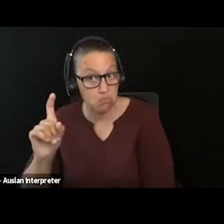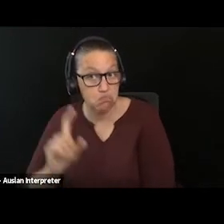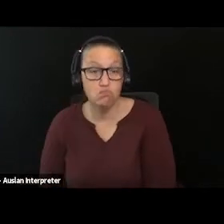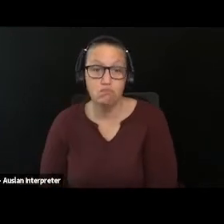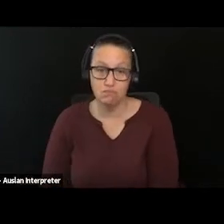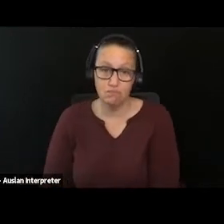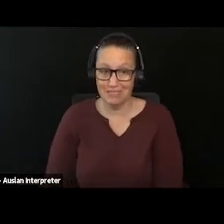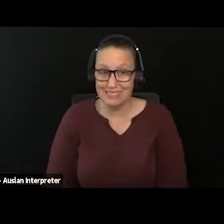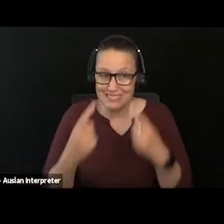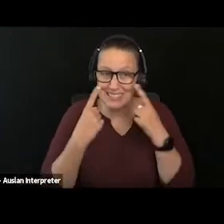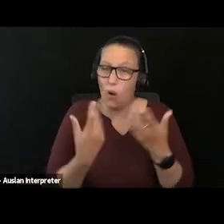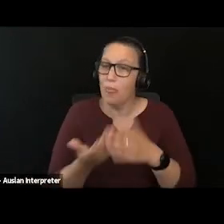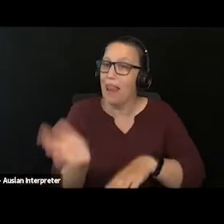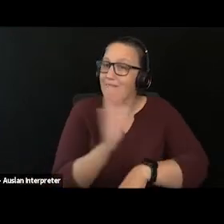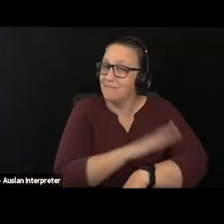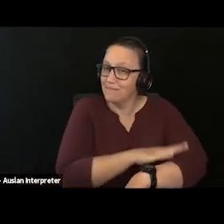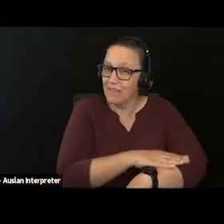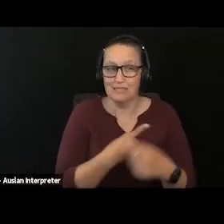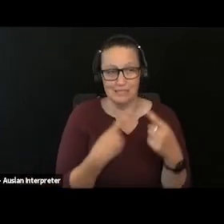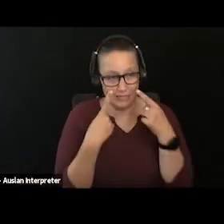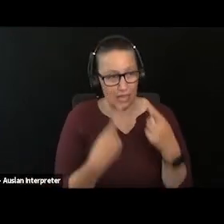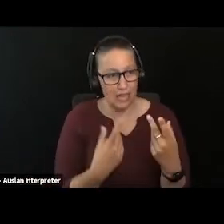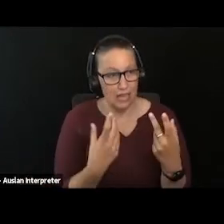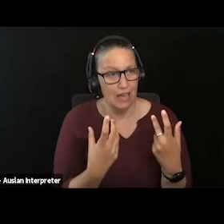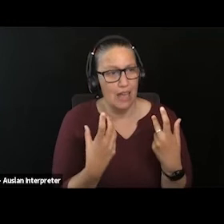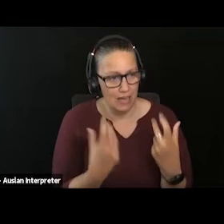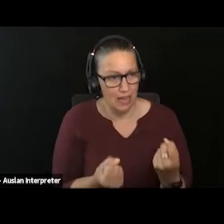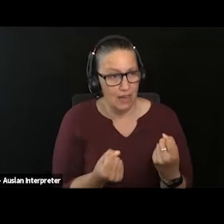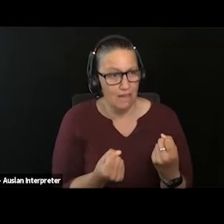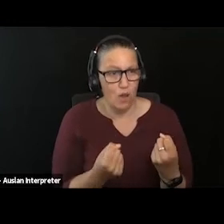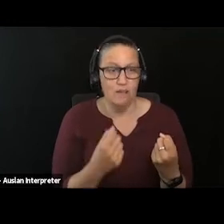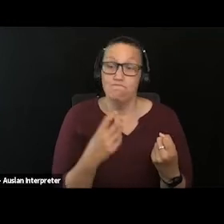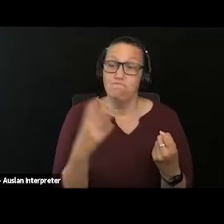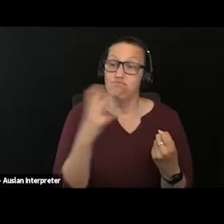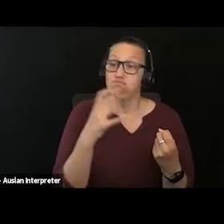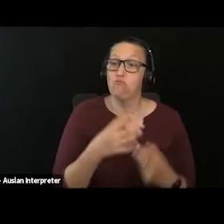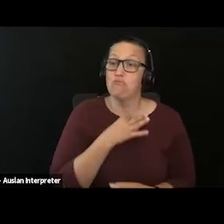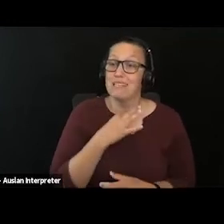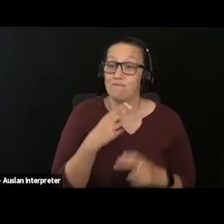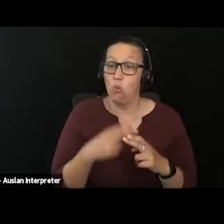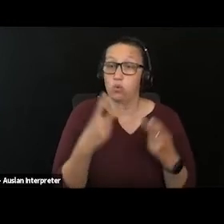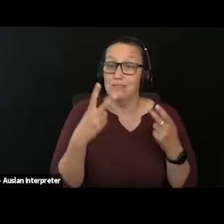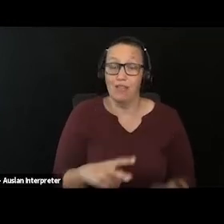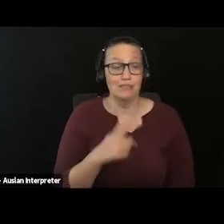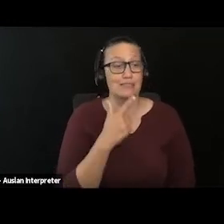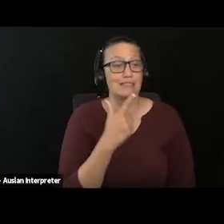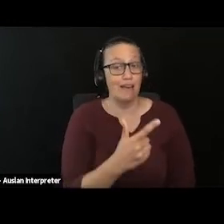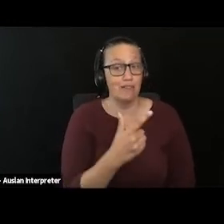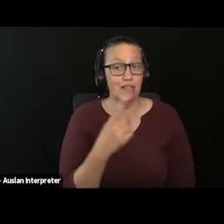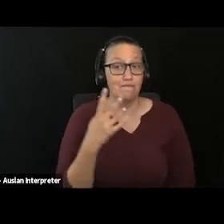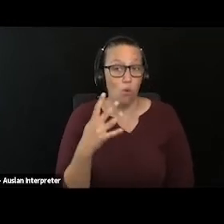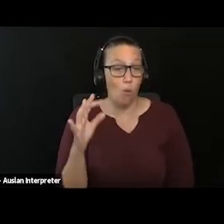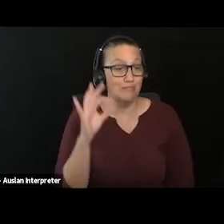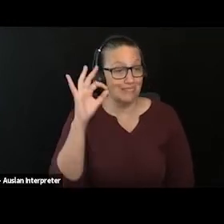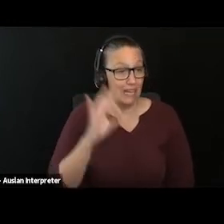As you can see on the left-hand side, we found that the hazard of death was 74% lower